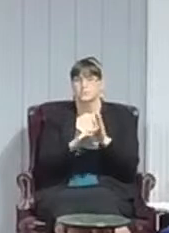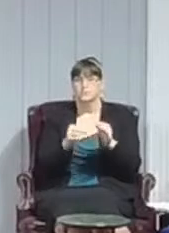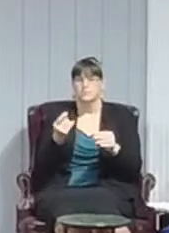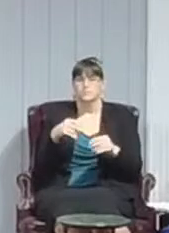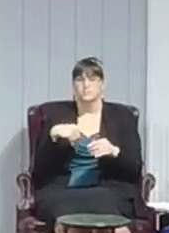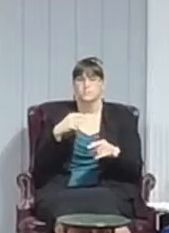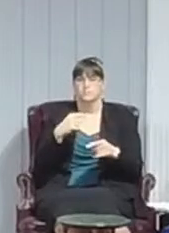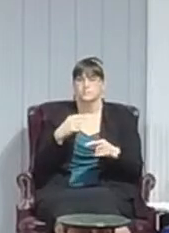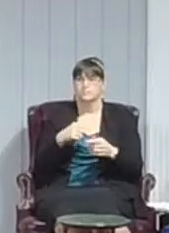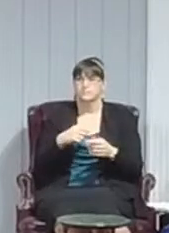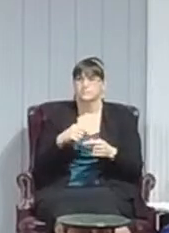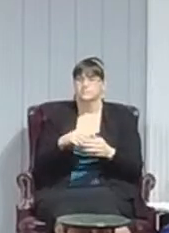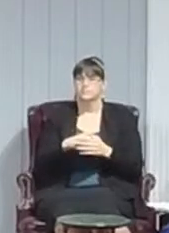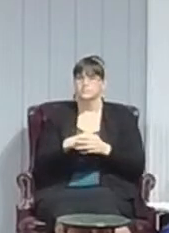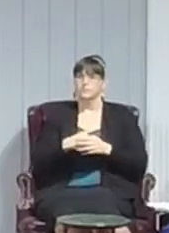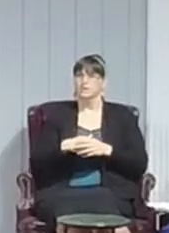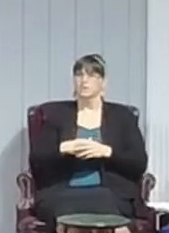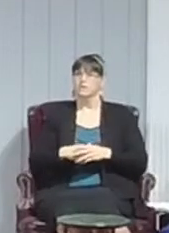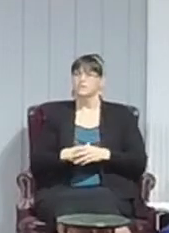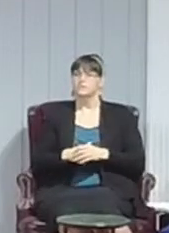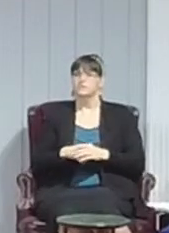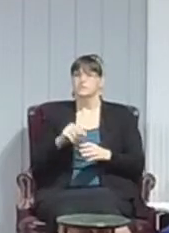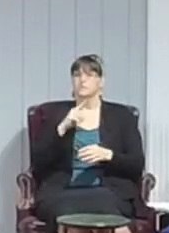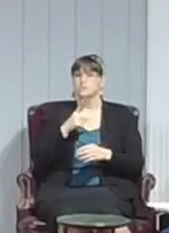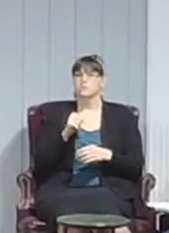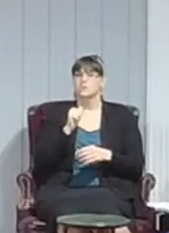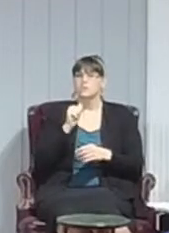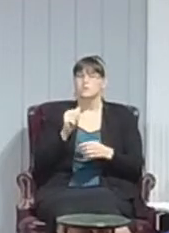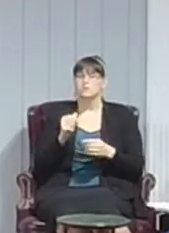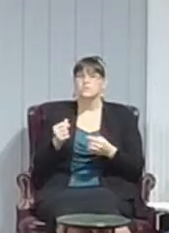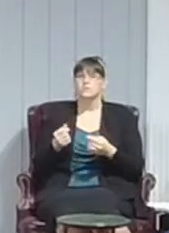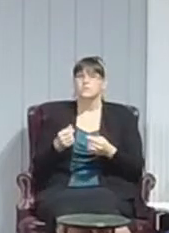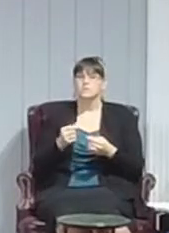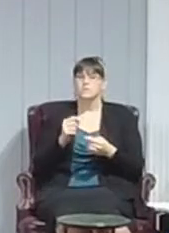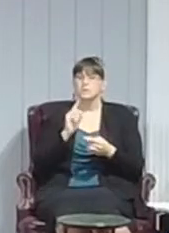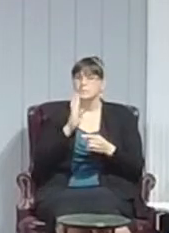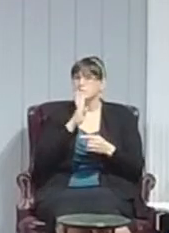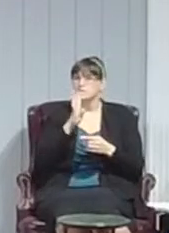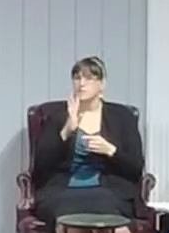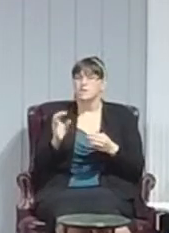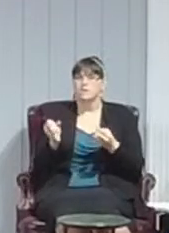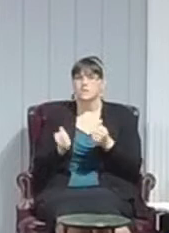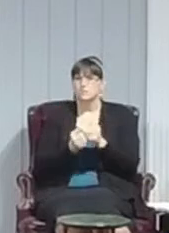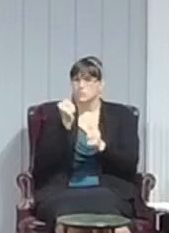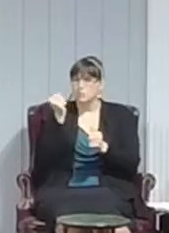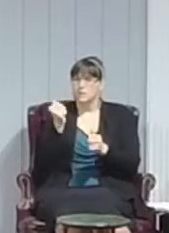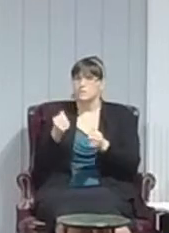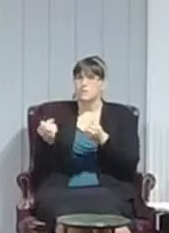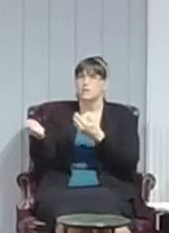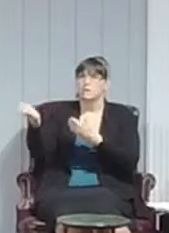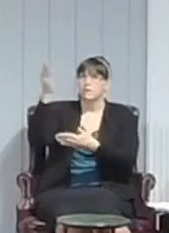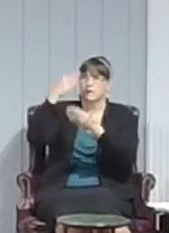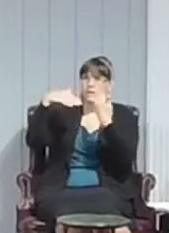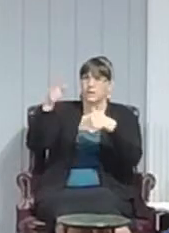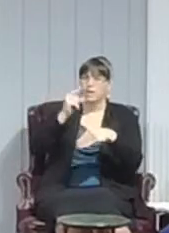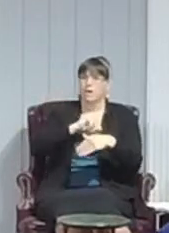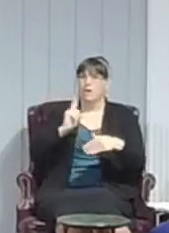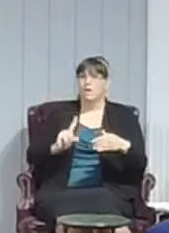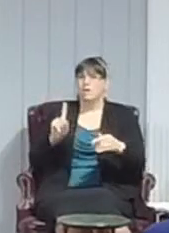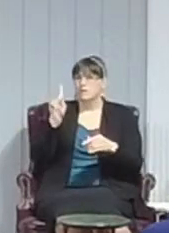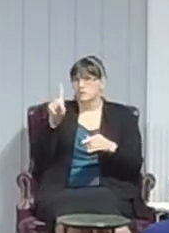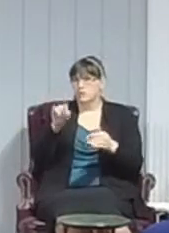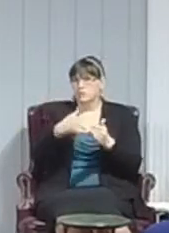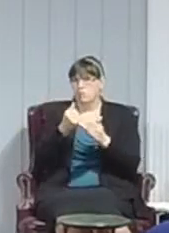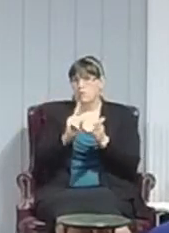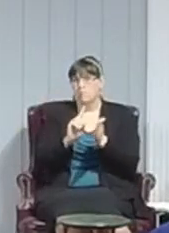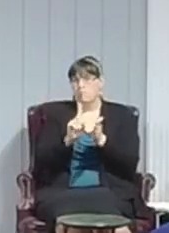So we're not going to speak so much on the return of the Lord. That's going to be one little aspect of the message. But I want to